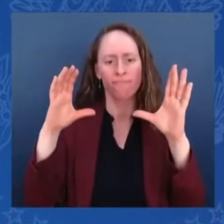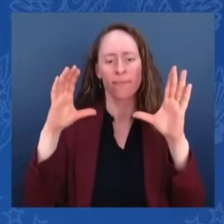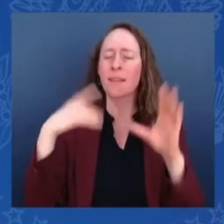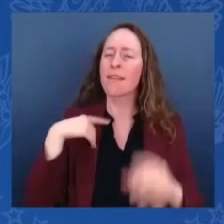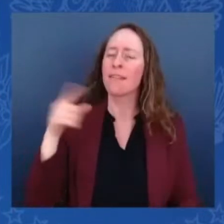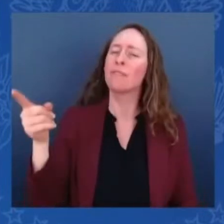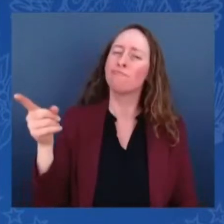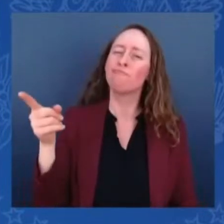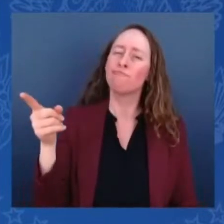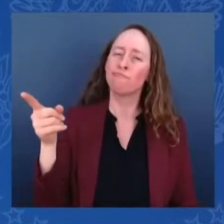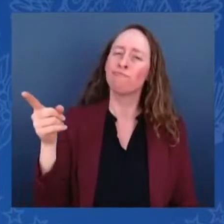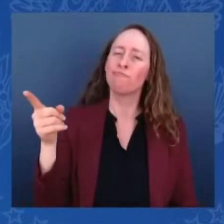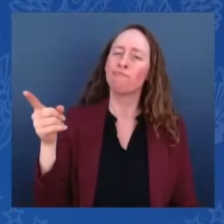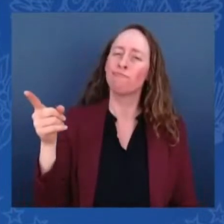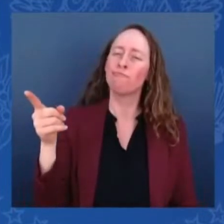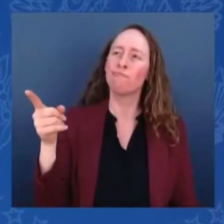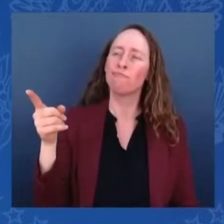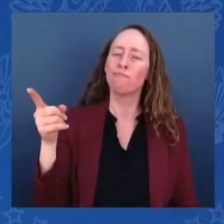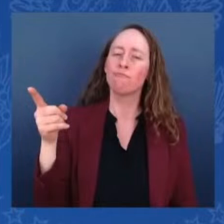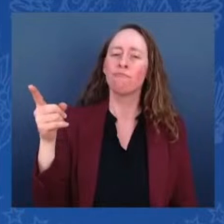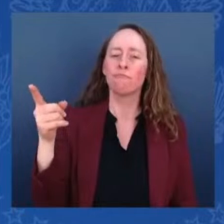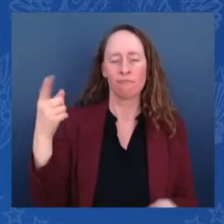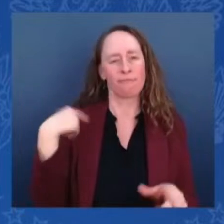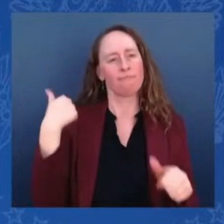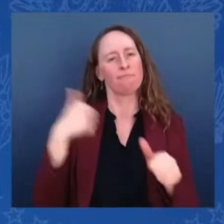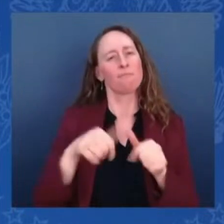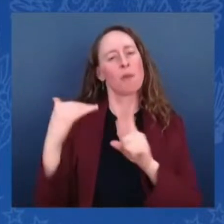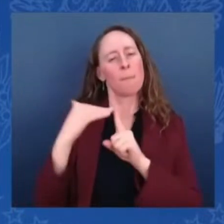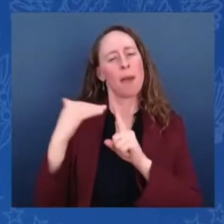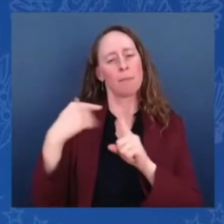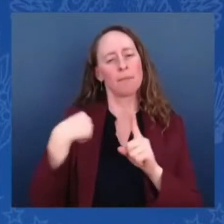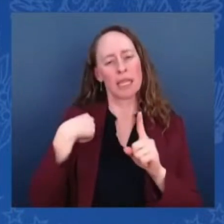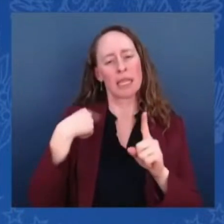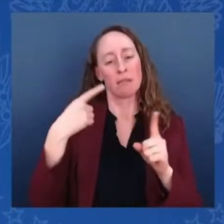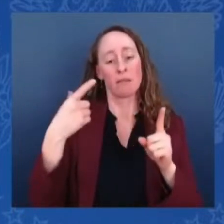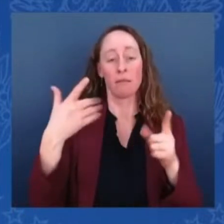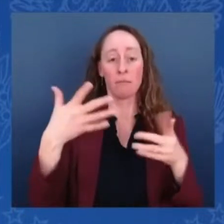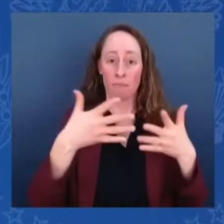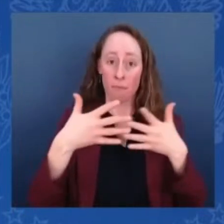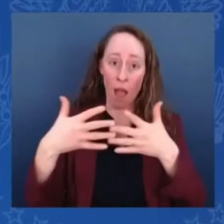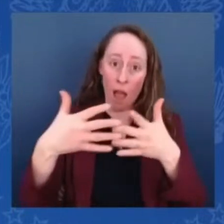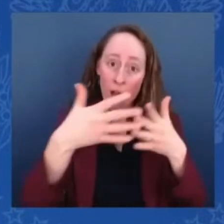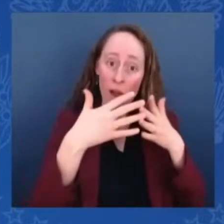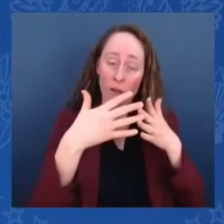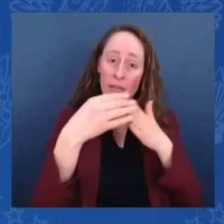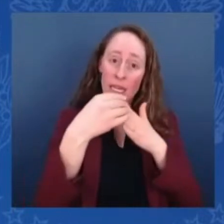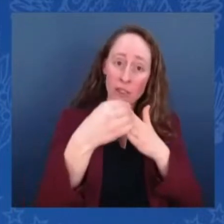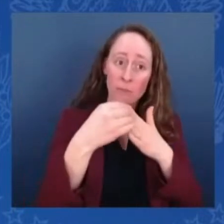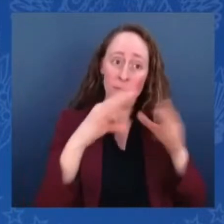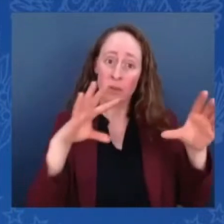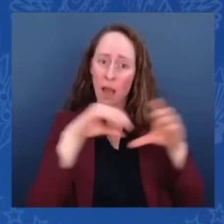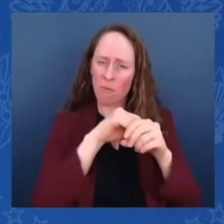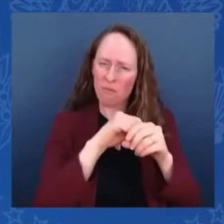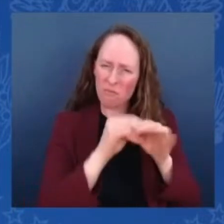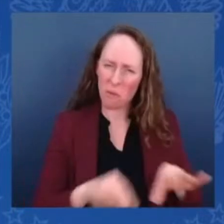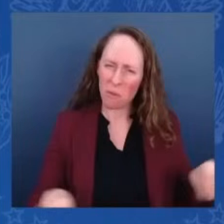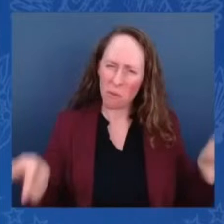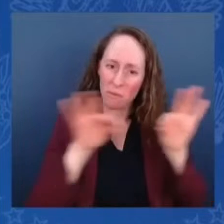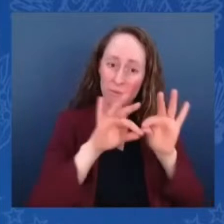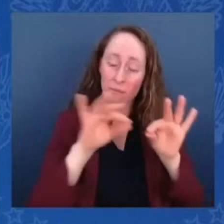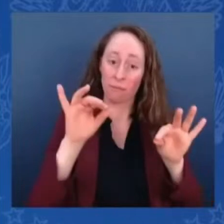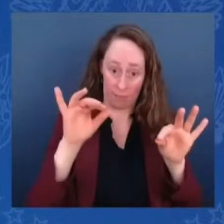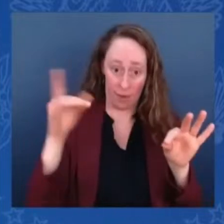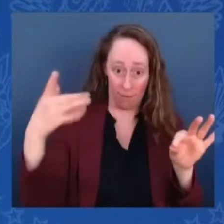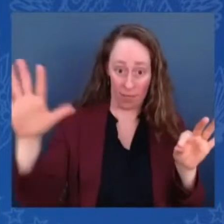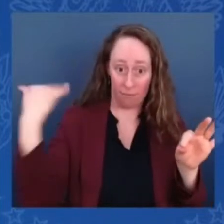engagement, American leadership is essential. If we're not engaged, if we're not leading, you said, someone else is likely to